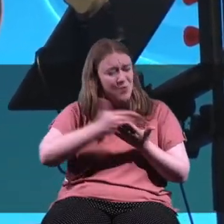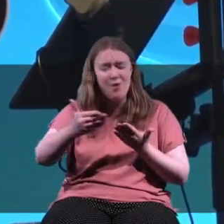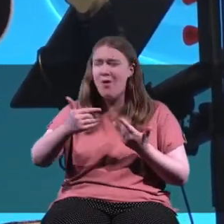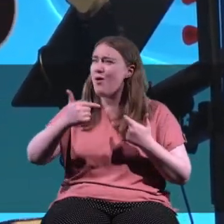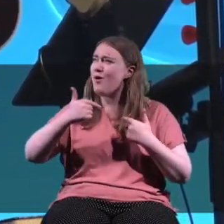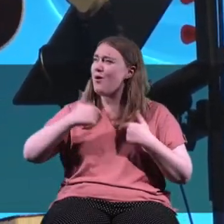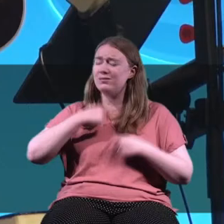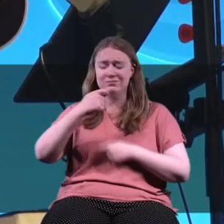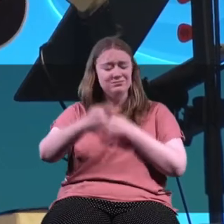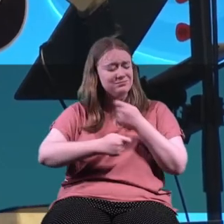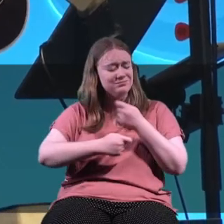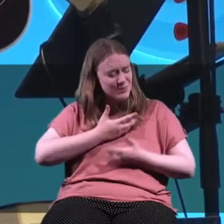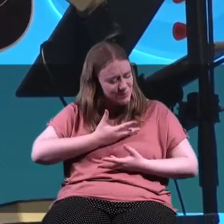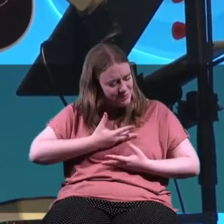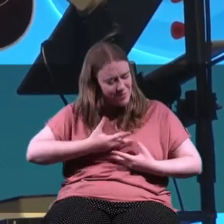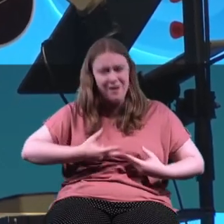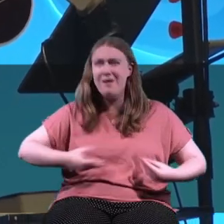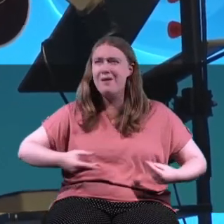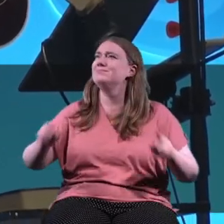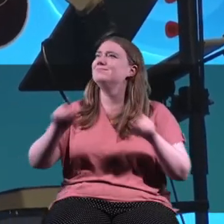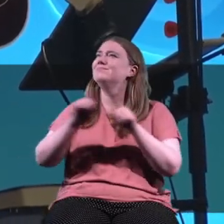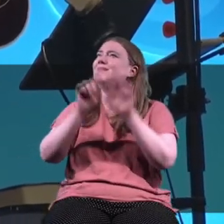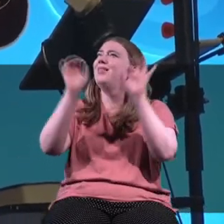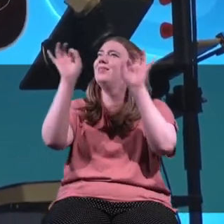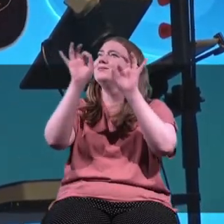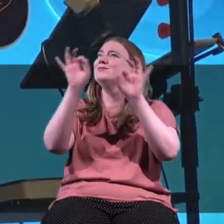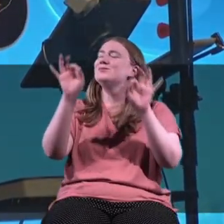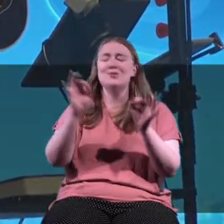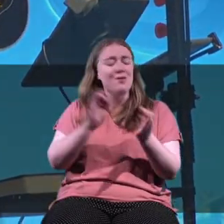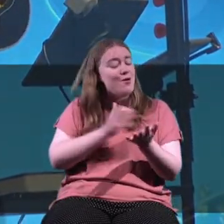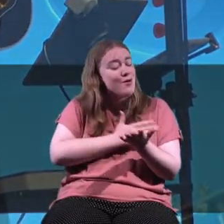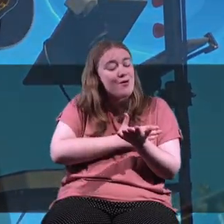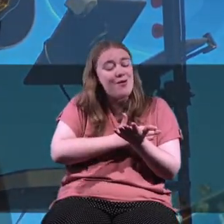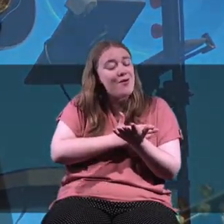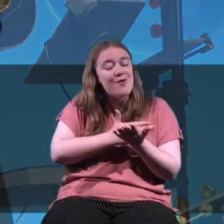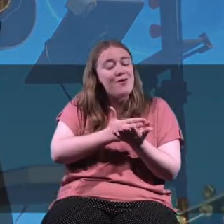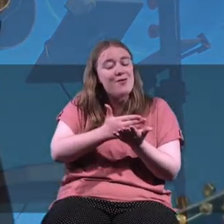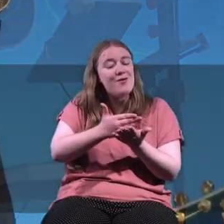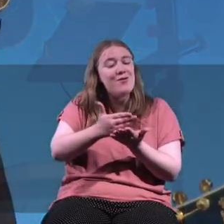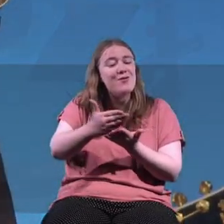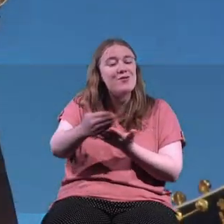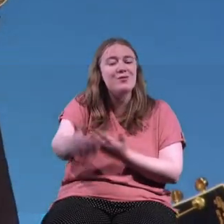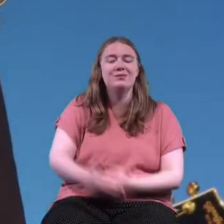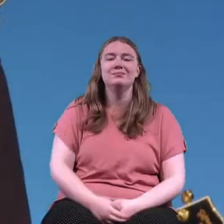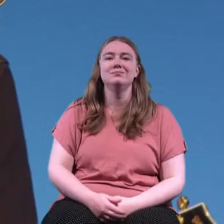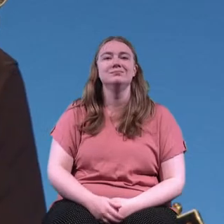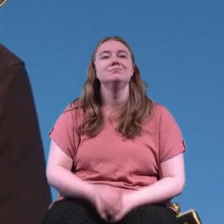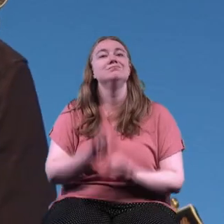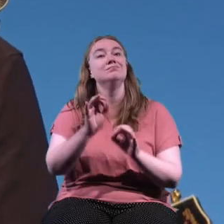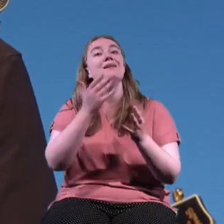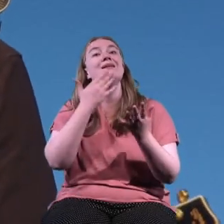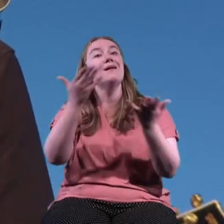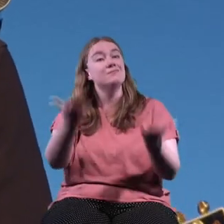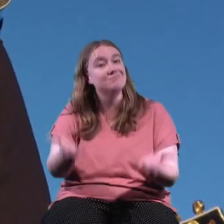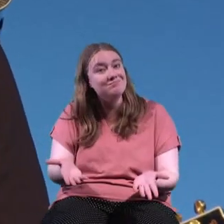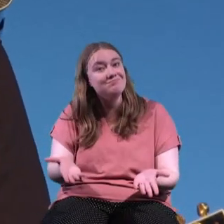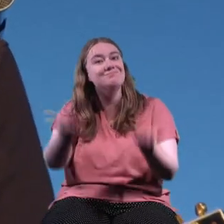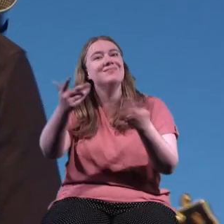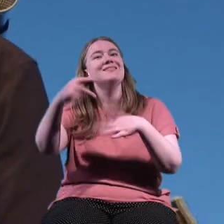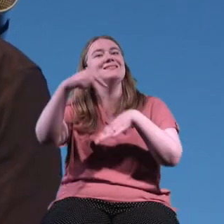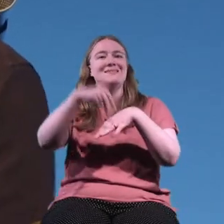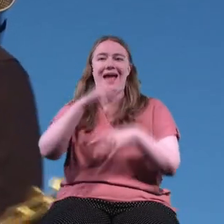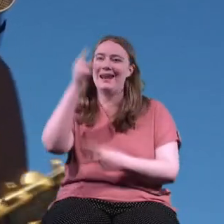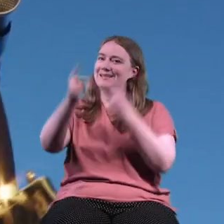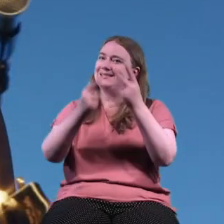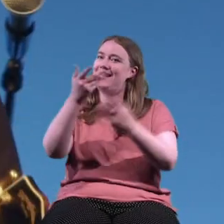them whiter than the snow. Wonderful. I'm going to invite you to stand. We're going to go from the beginning